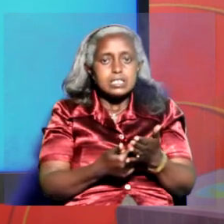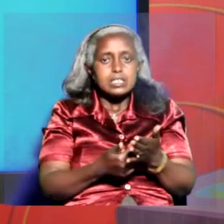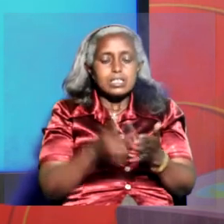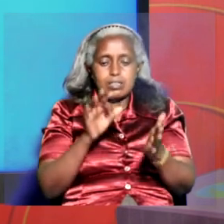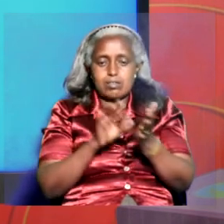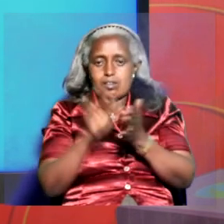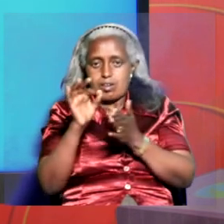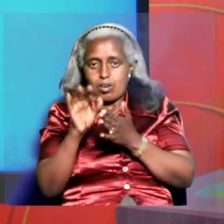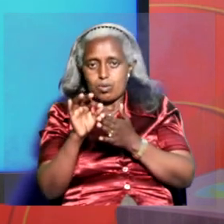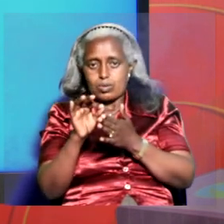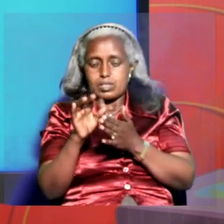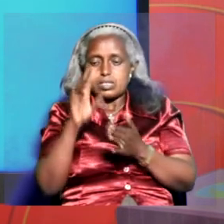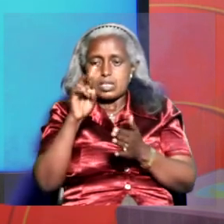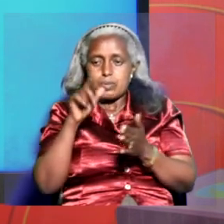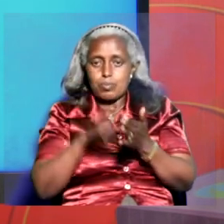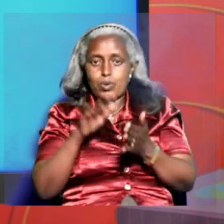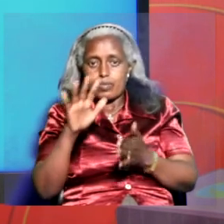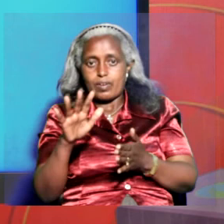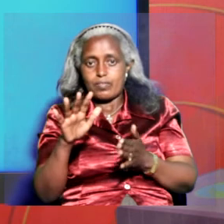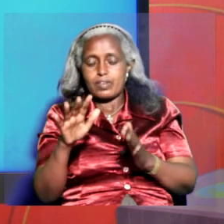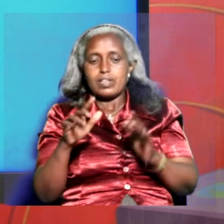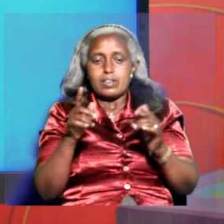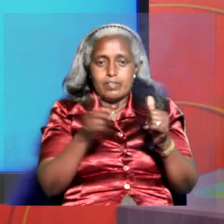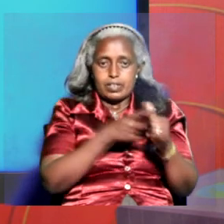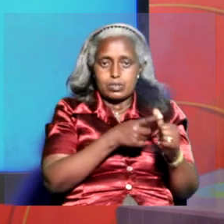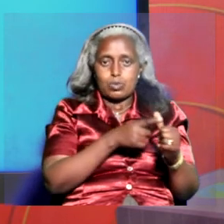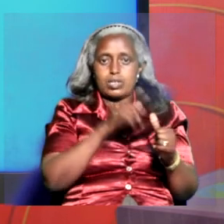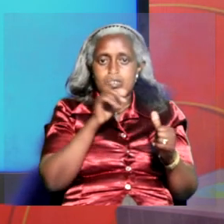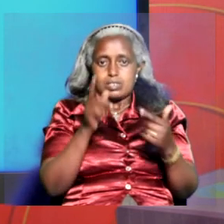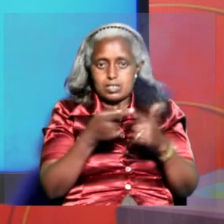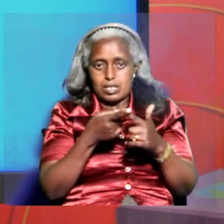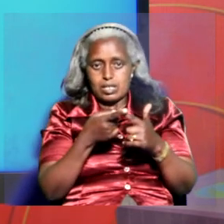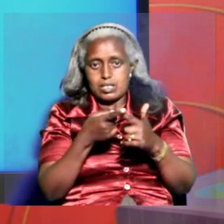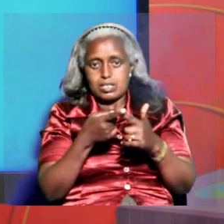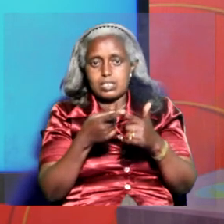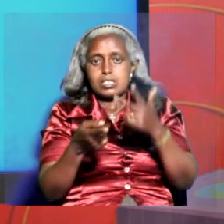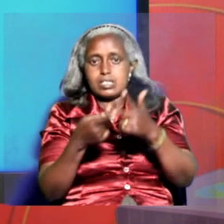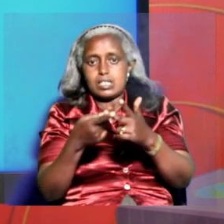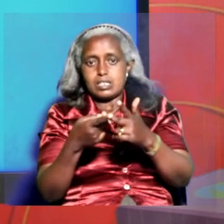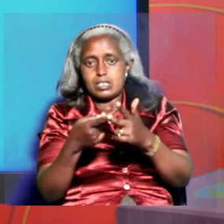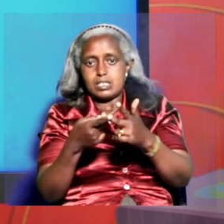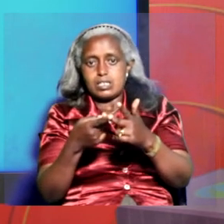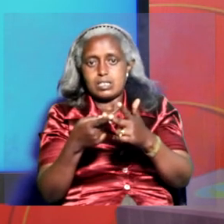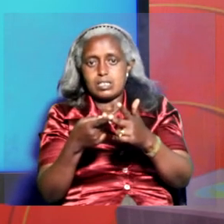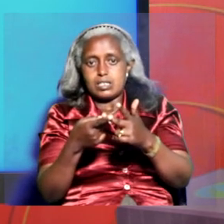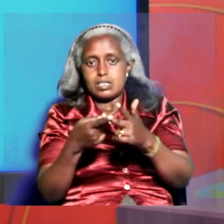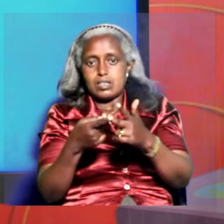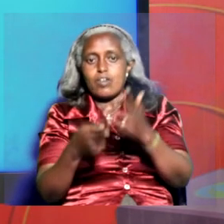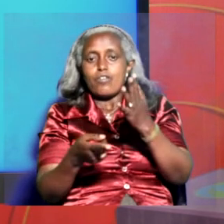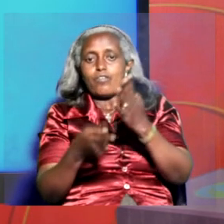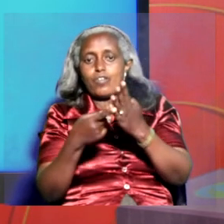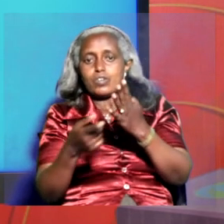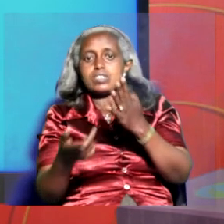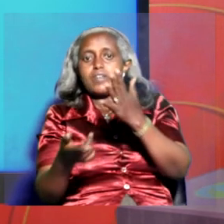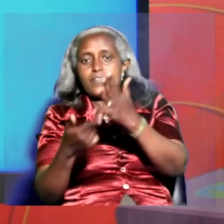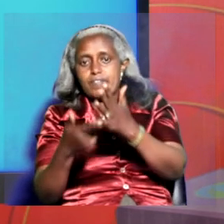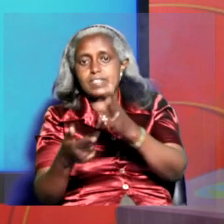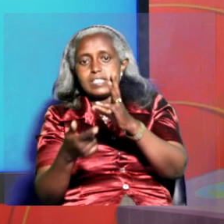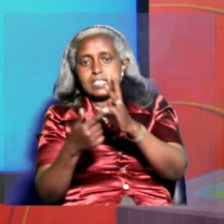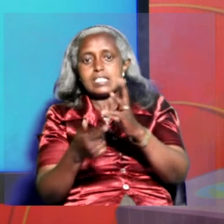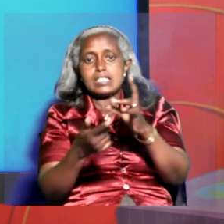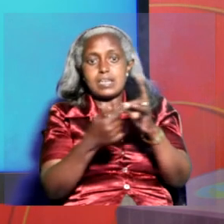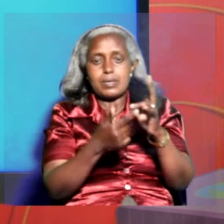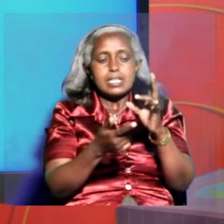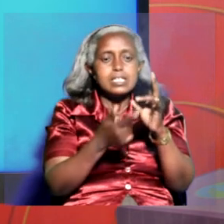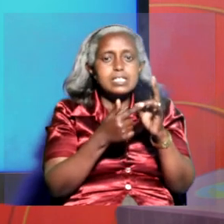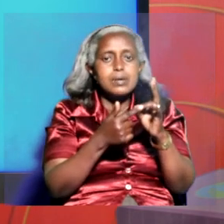let's count the 7.5th item. The first one, second, third, fourth, fifth, sixth, seventh. The